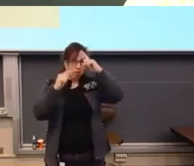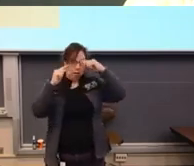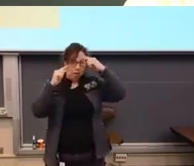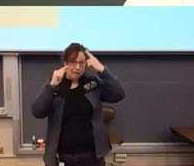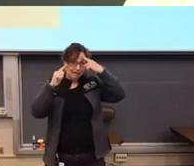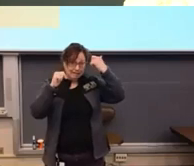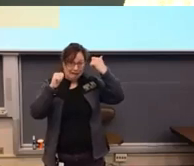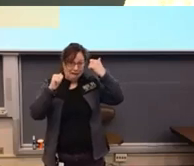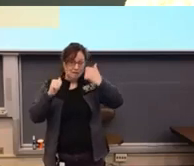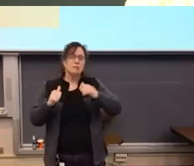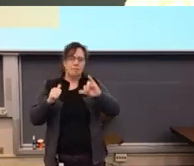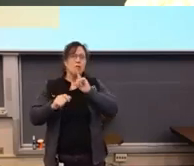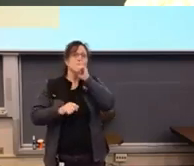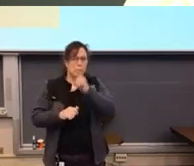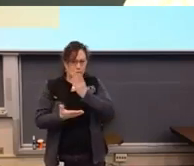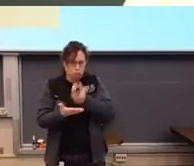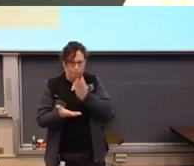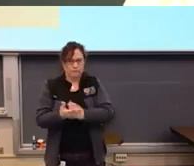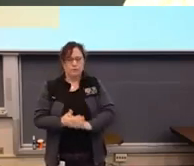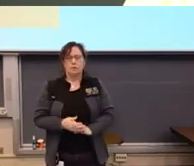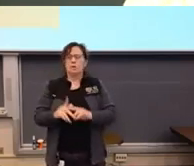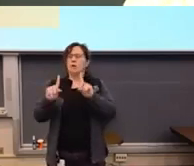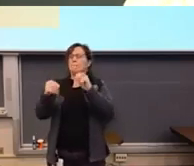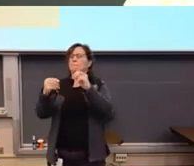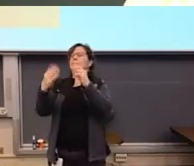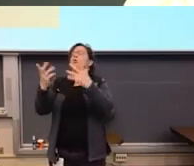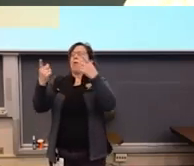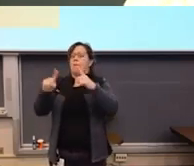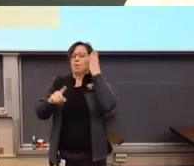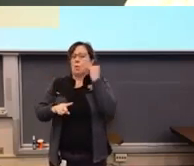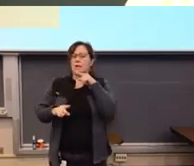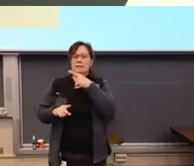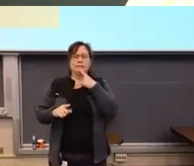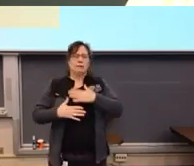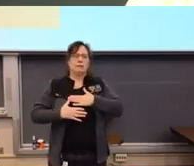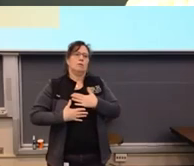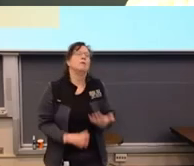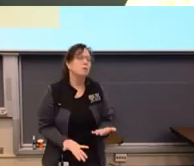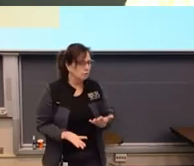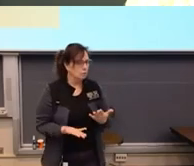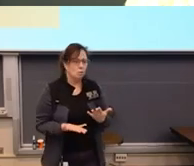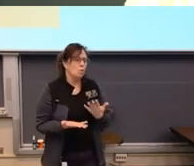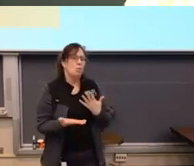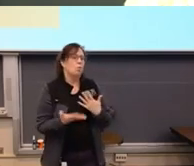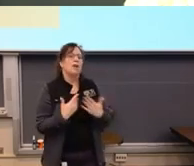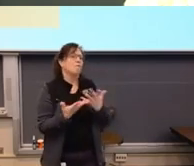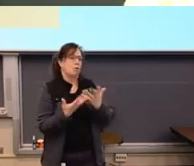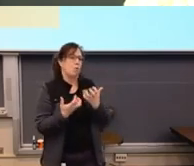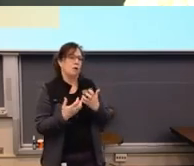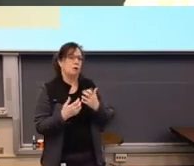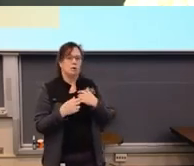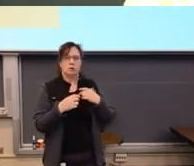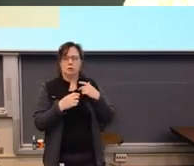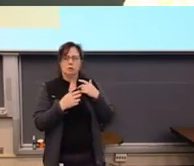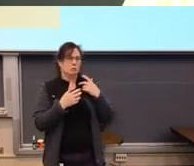no, that was real. And the miracle took place for us because he just said, okay, whatever you guys want. And we looked at each other